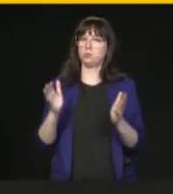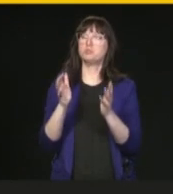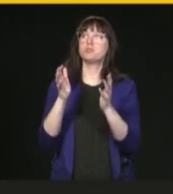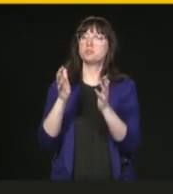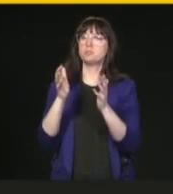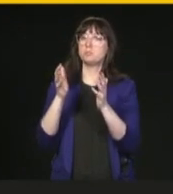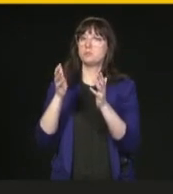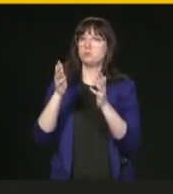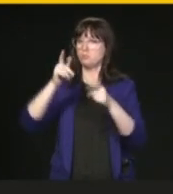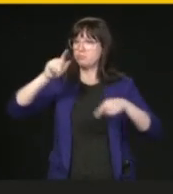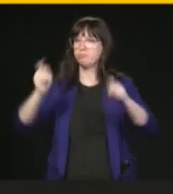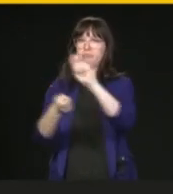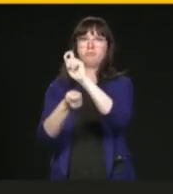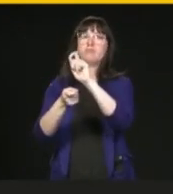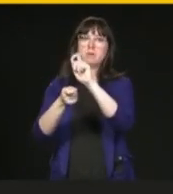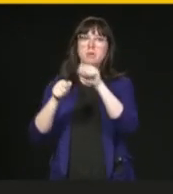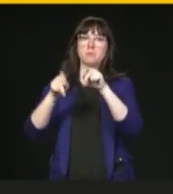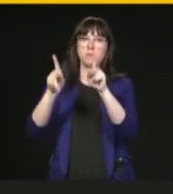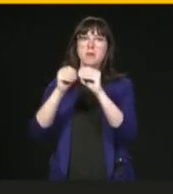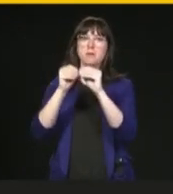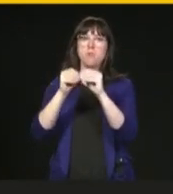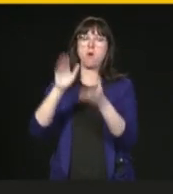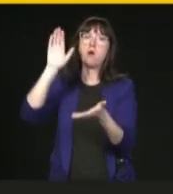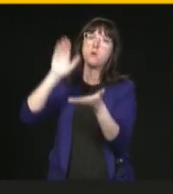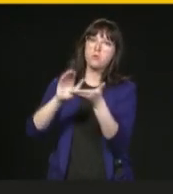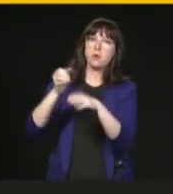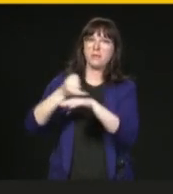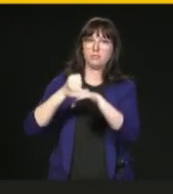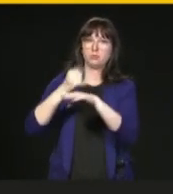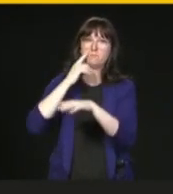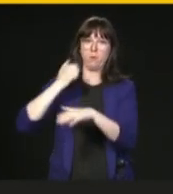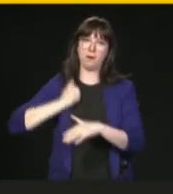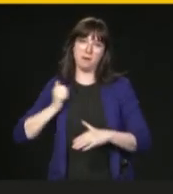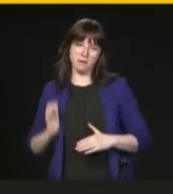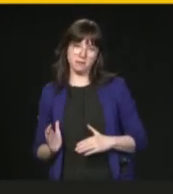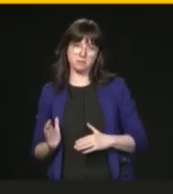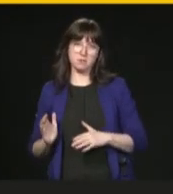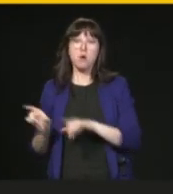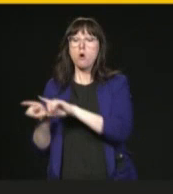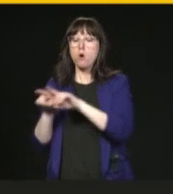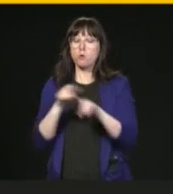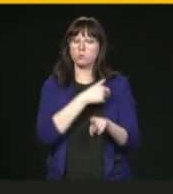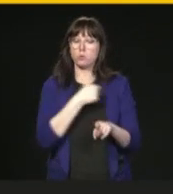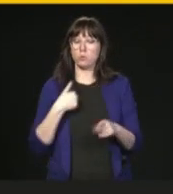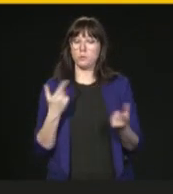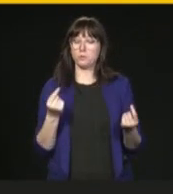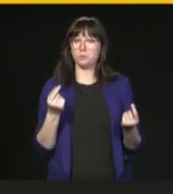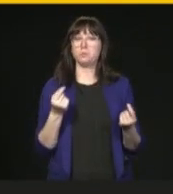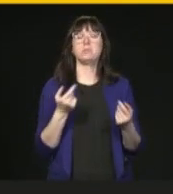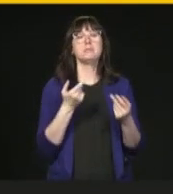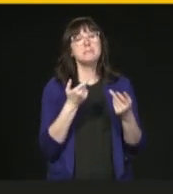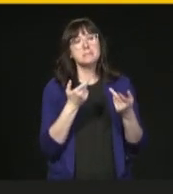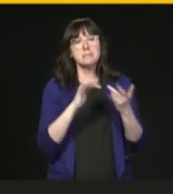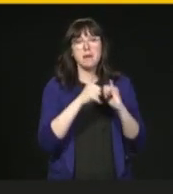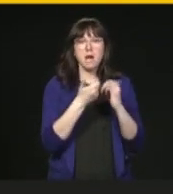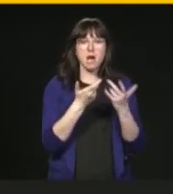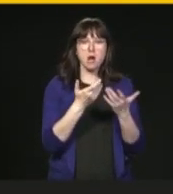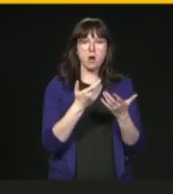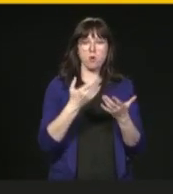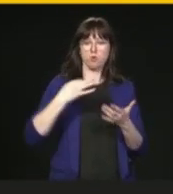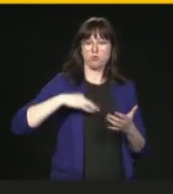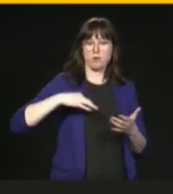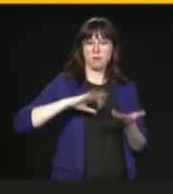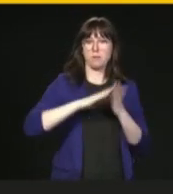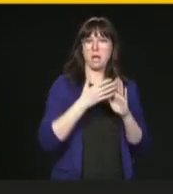to take action to alleviate the burden for Canadians. At the same time as we are looking on our end at making credit